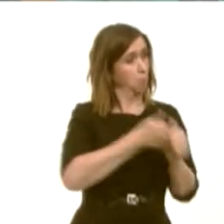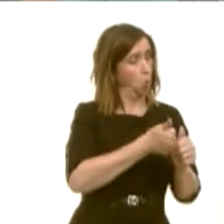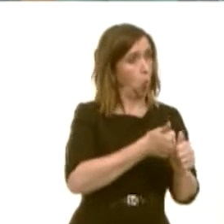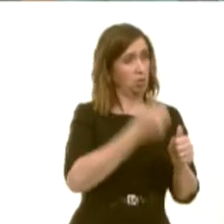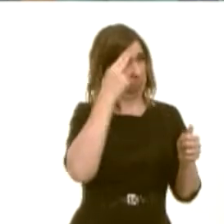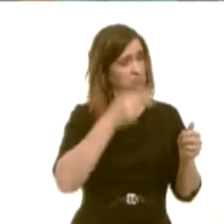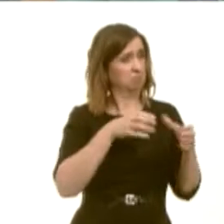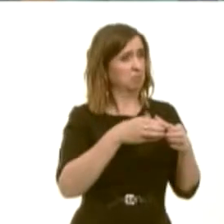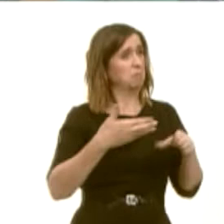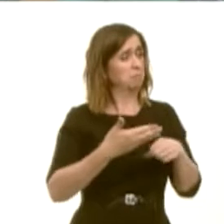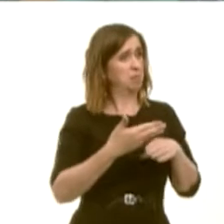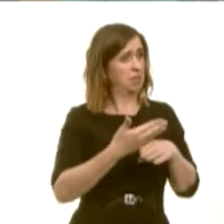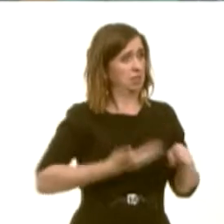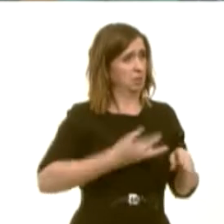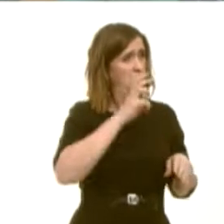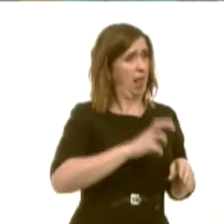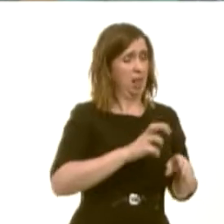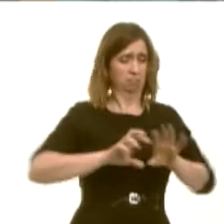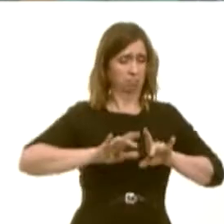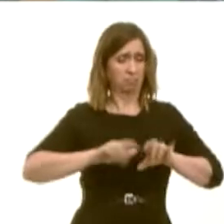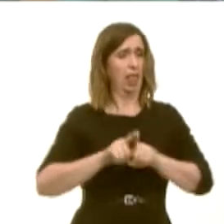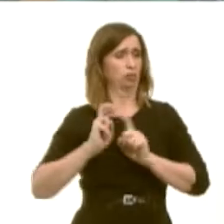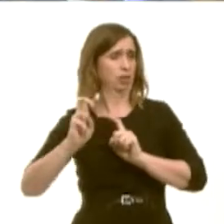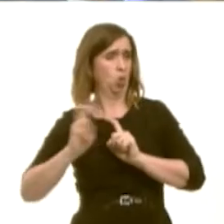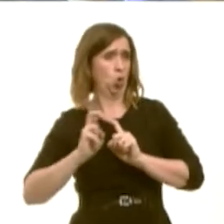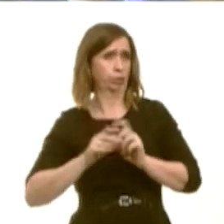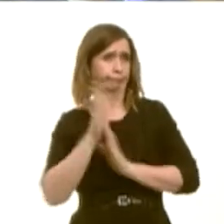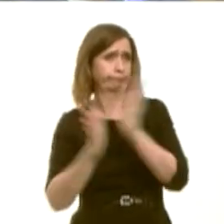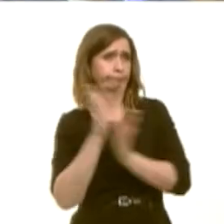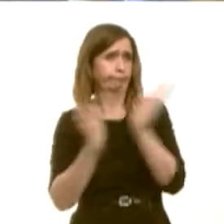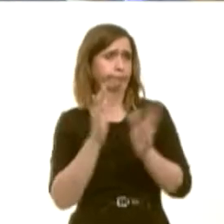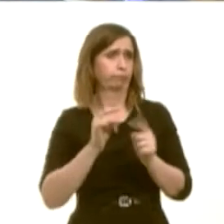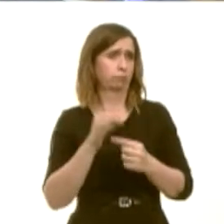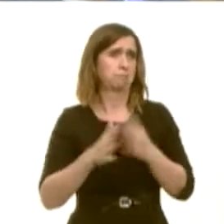Business Wales, ICT support and transport infrastructure improvements.